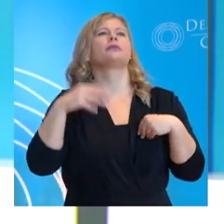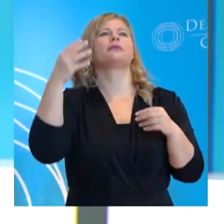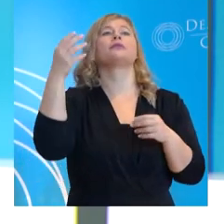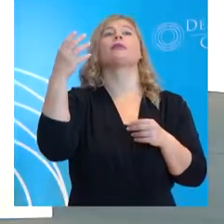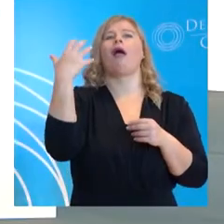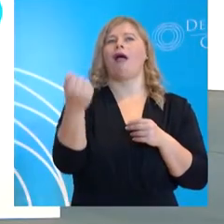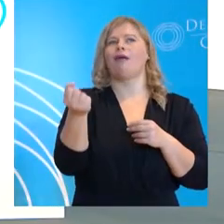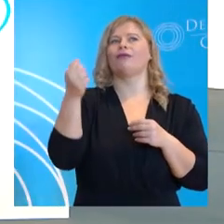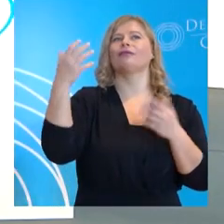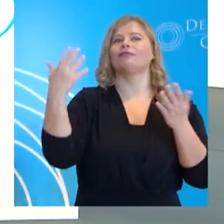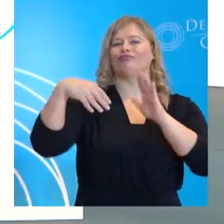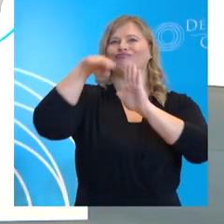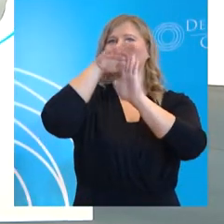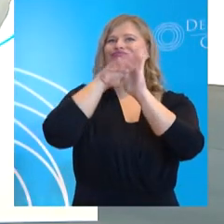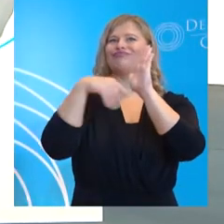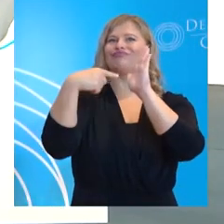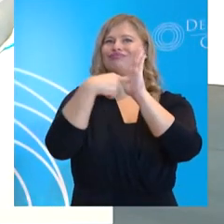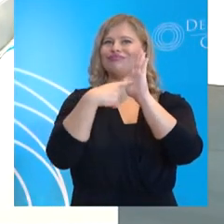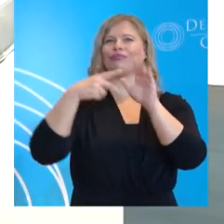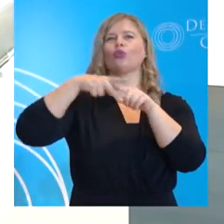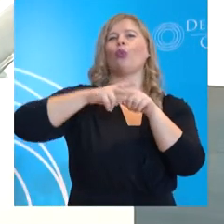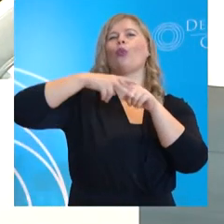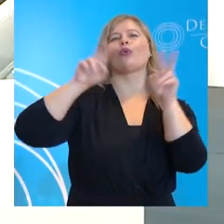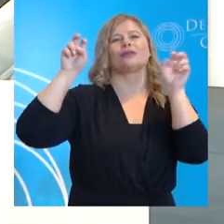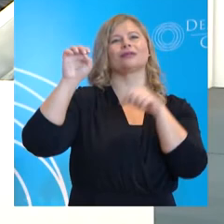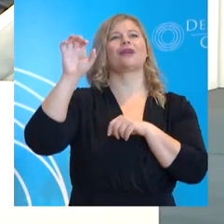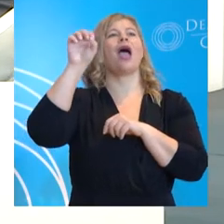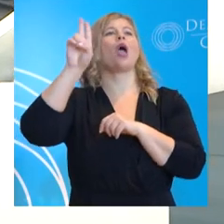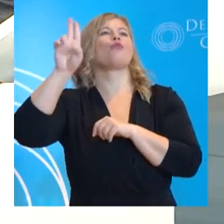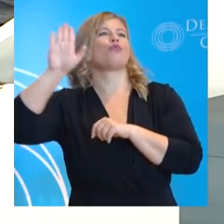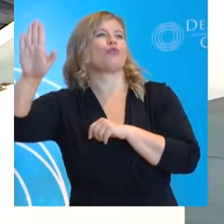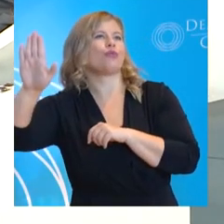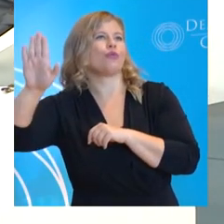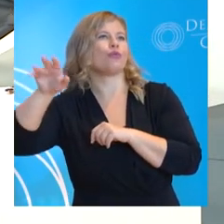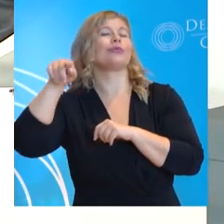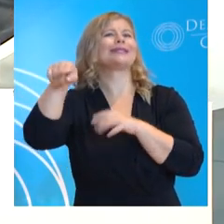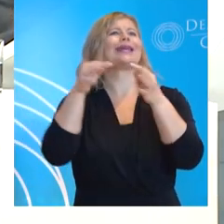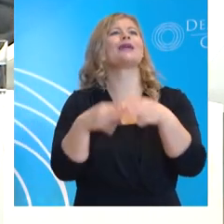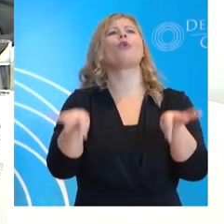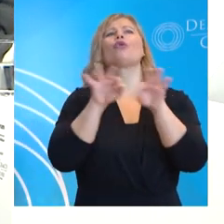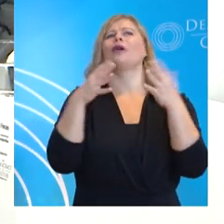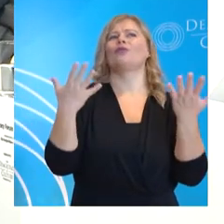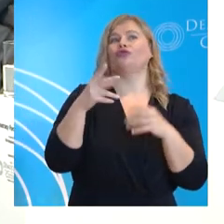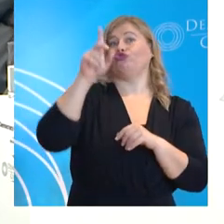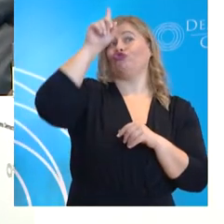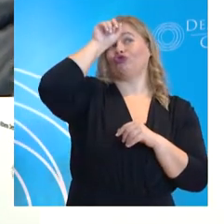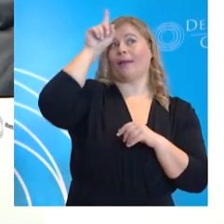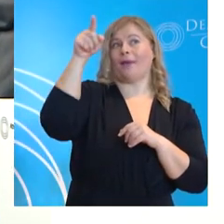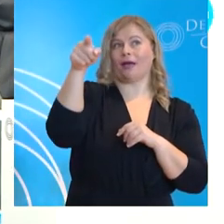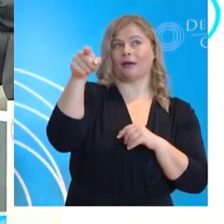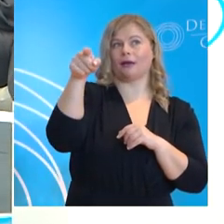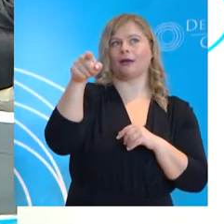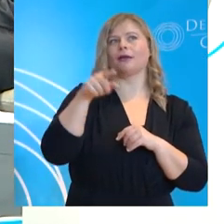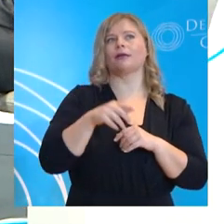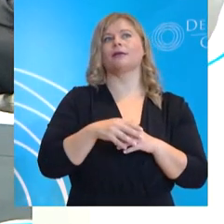recovery fund. Mm-hmm. This is really big. It's an important moment in European integration. Greece will receive 32 billion euros. In funds,